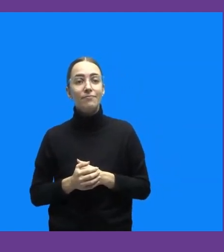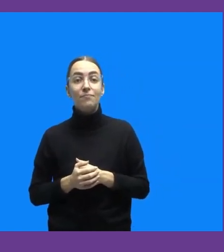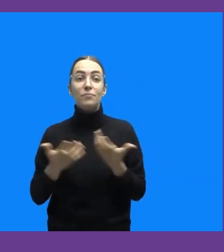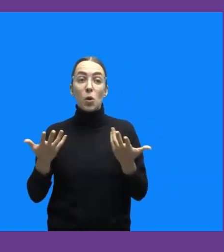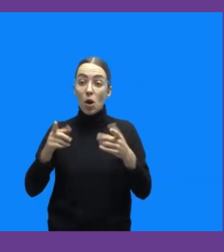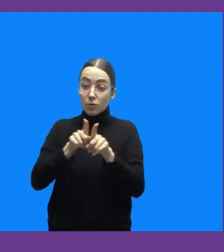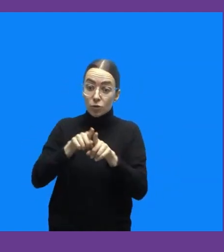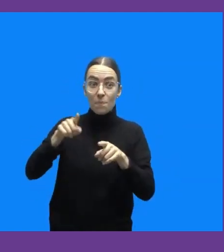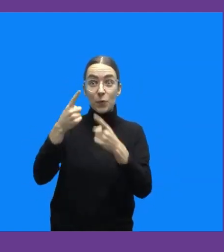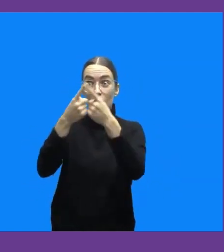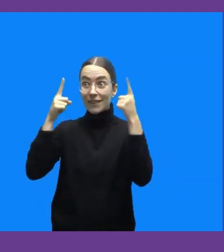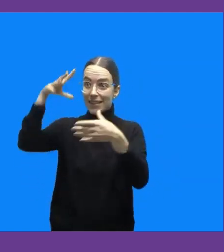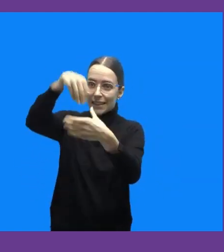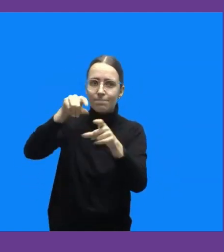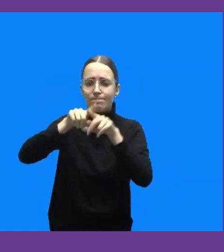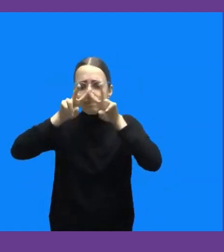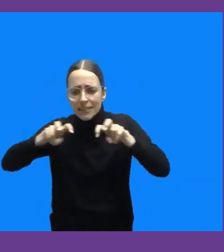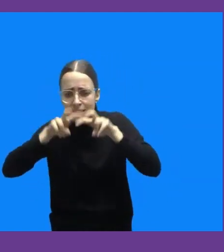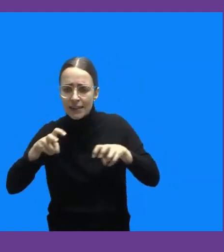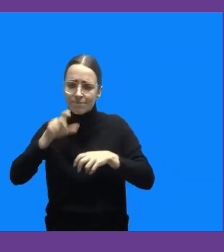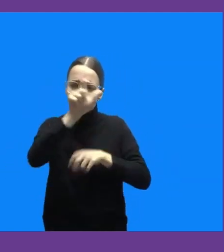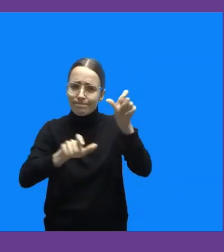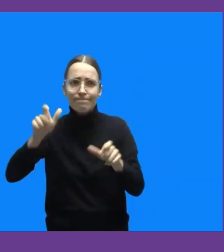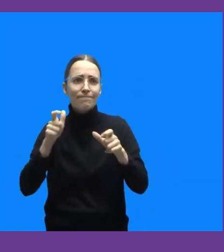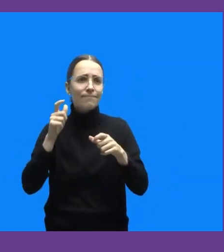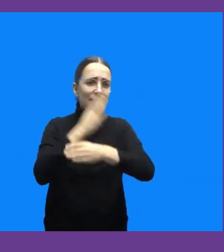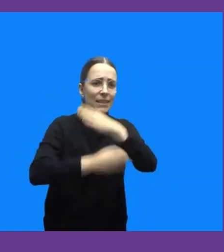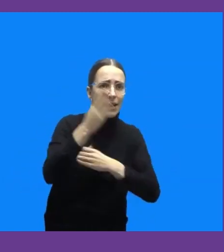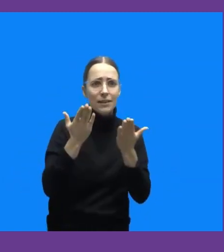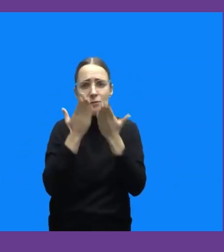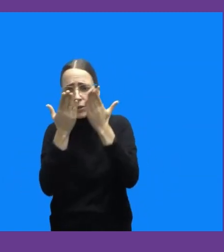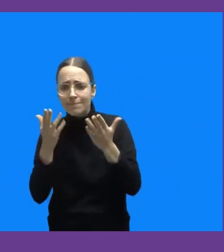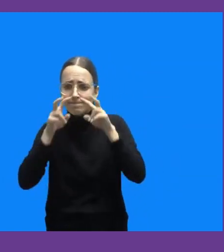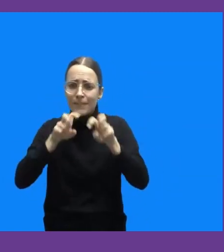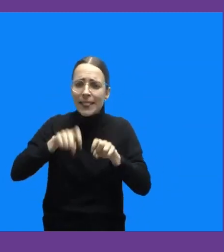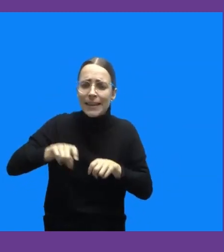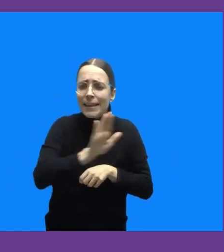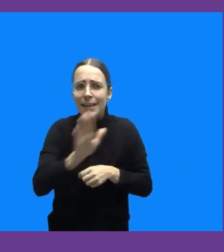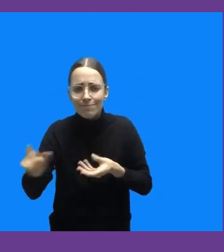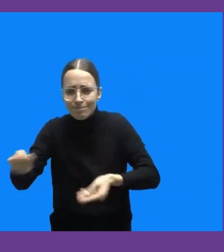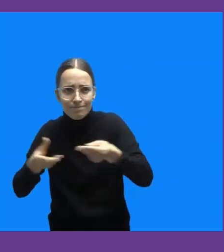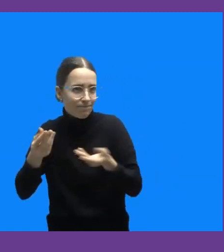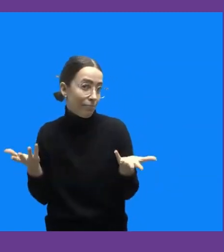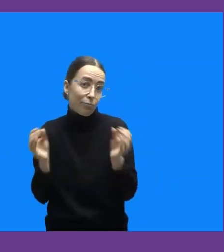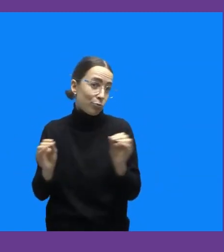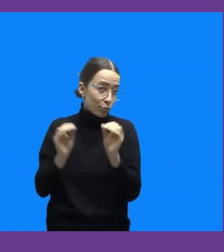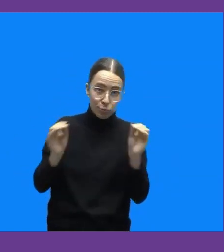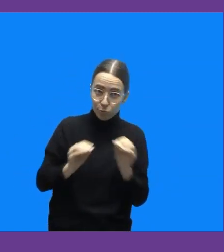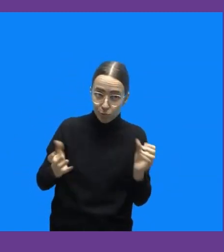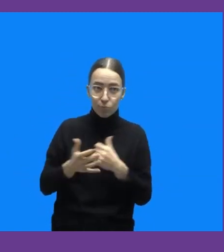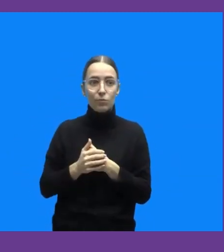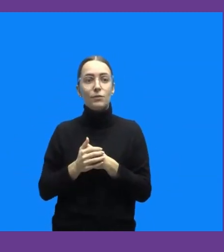of course, well, they were talking also about housing. It was really difficult to find housing. And today